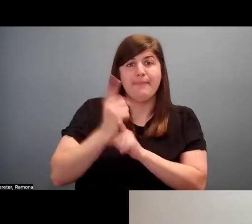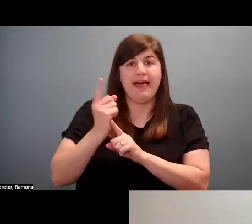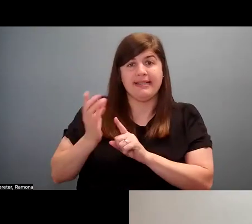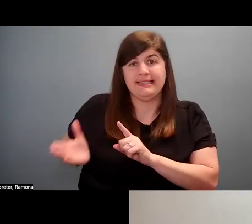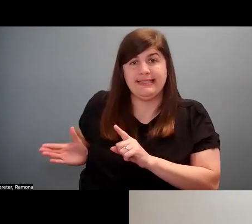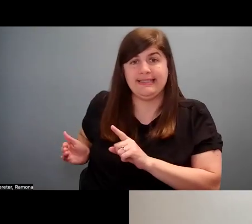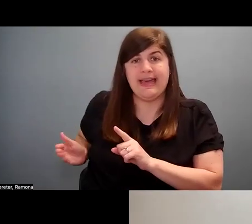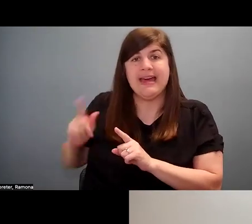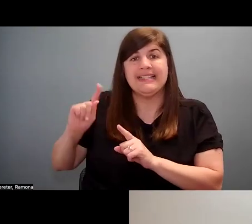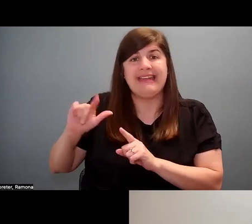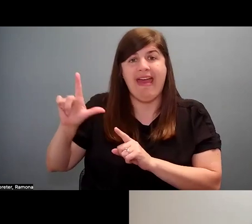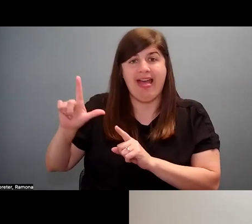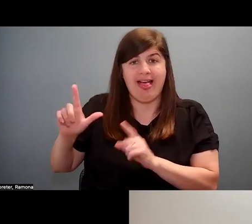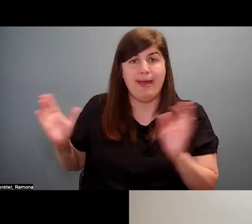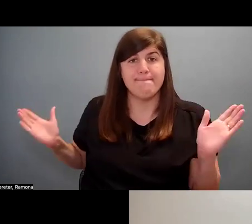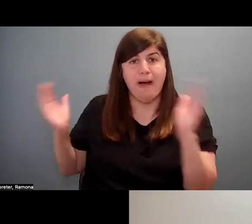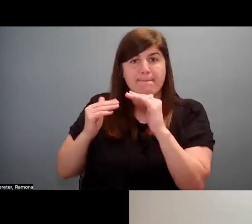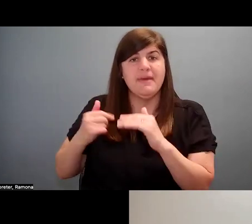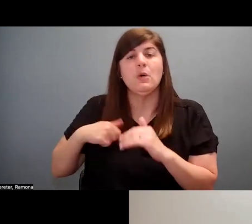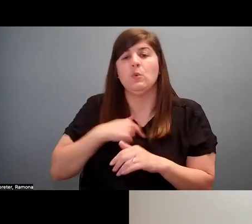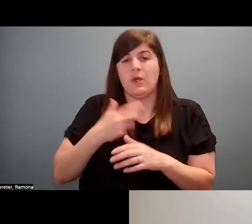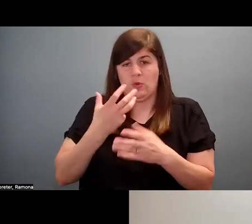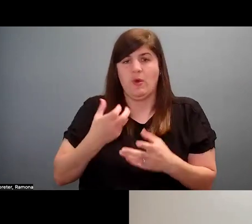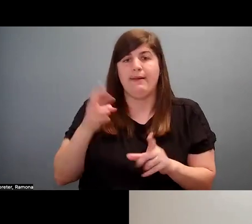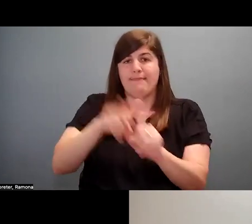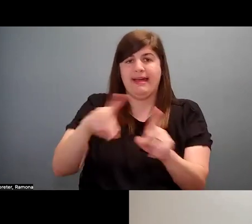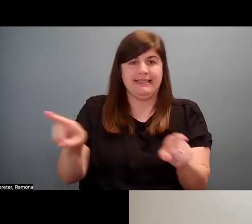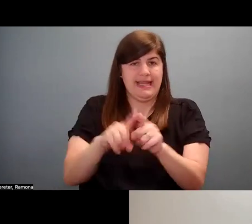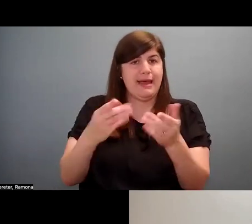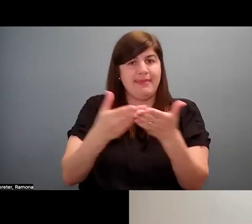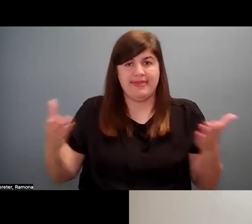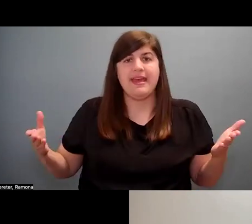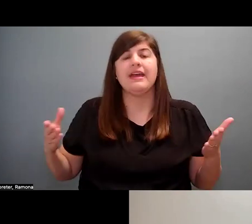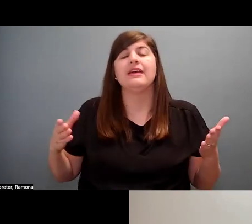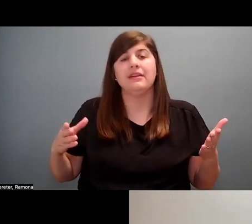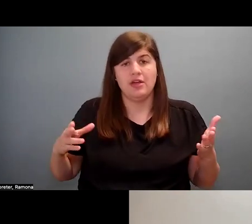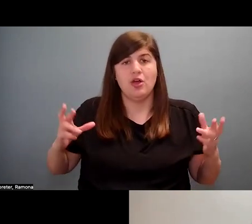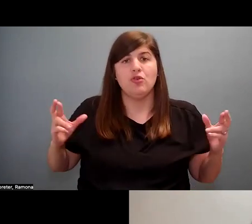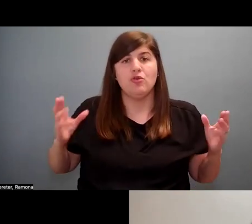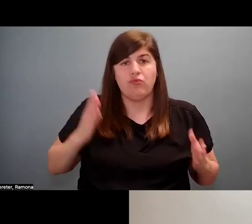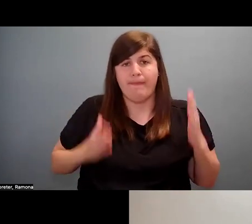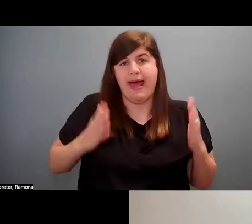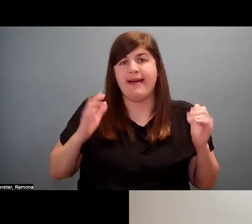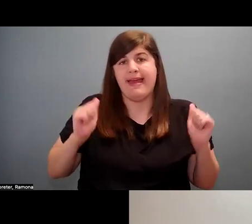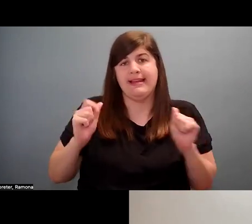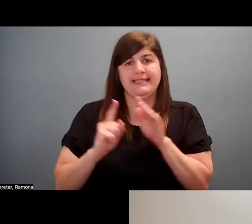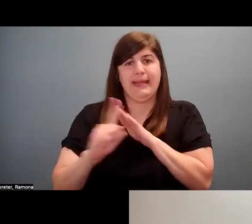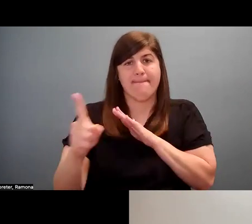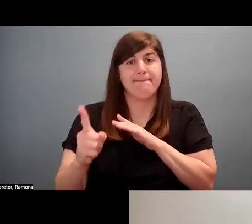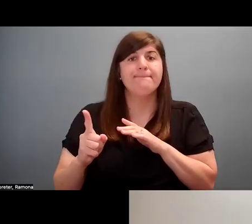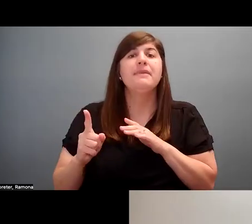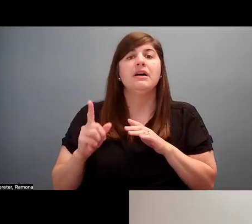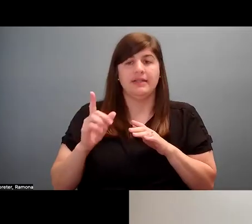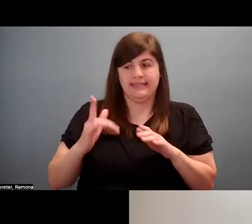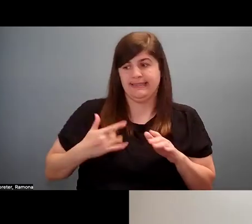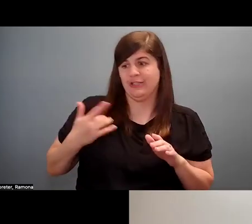jump backwards. We want to implement that in the robot as well so that our robot can escape. They'll have sensors and they'll know, oh,